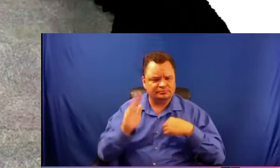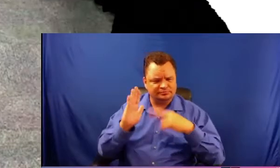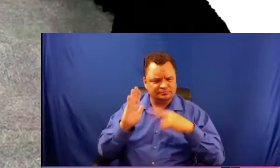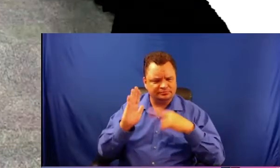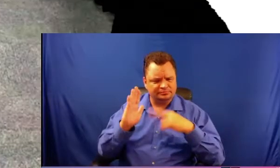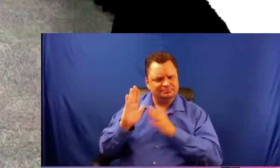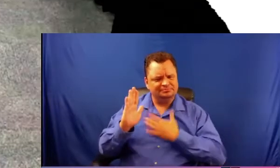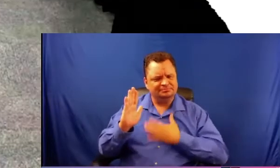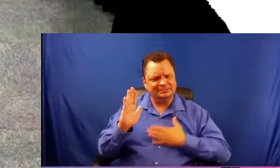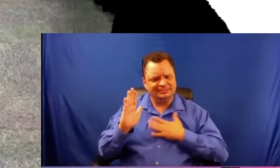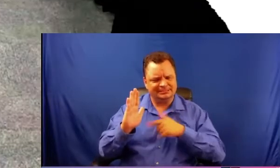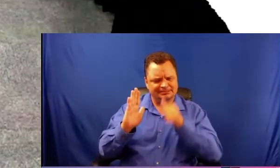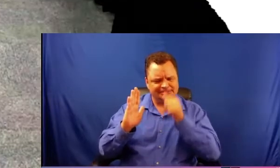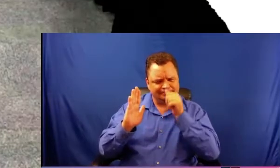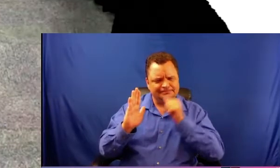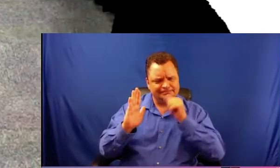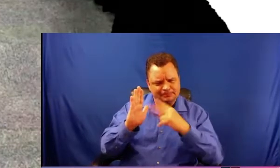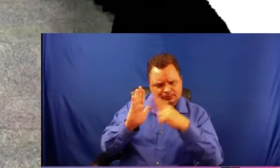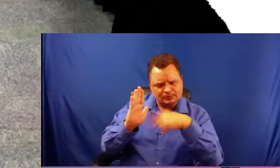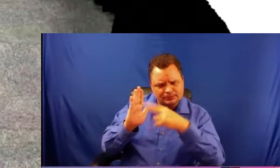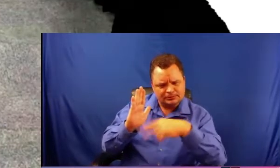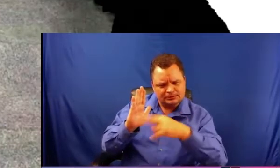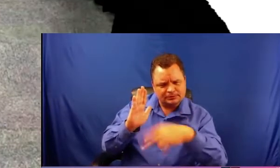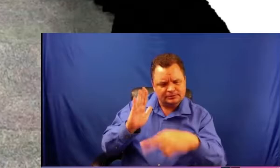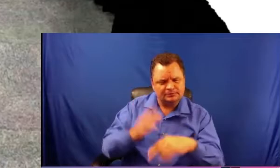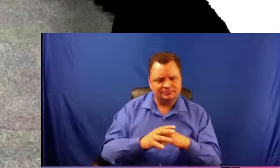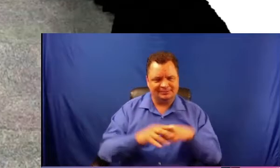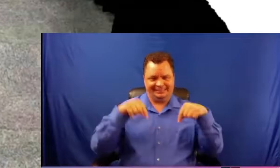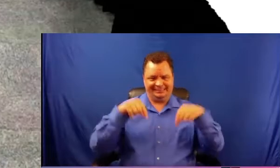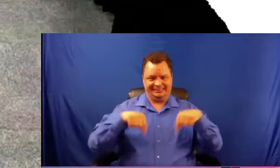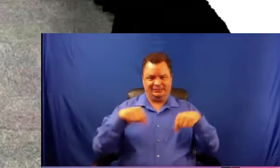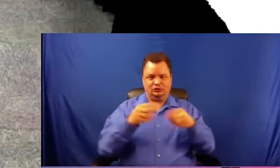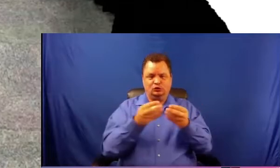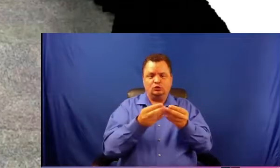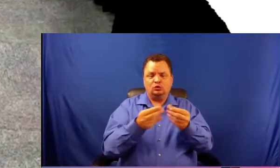This is a resolution to recognize revenue in the amount of